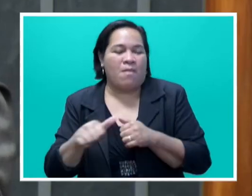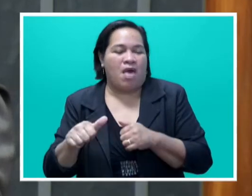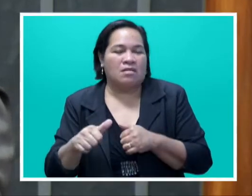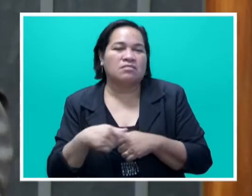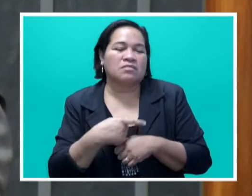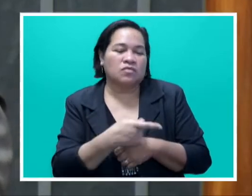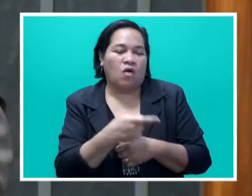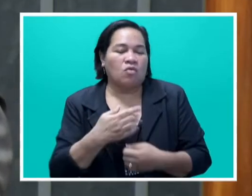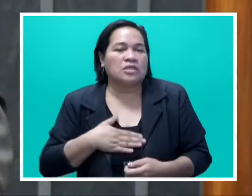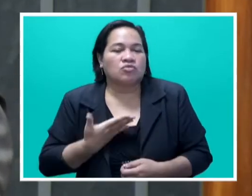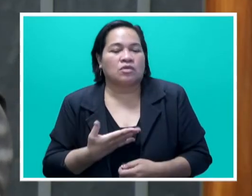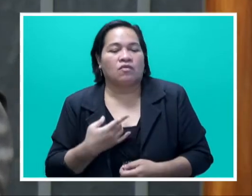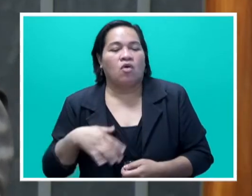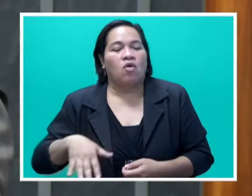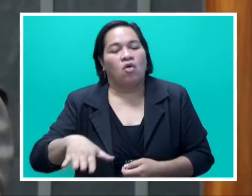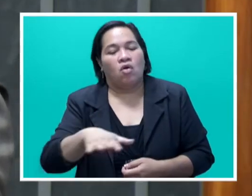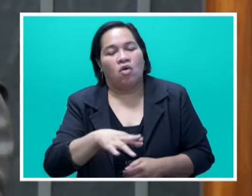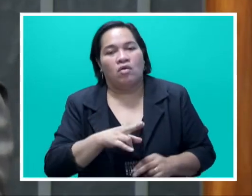Fijians.